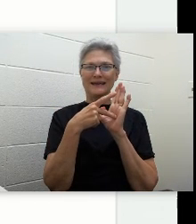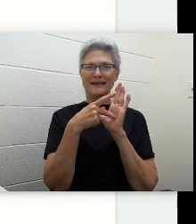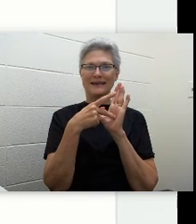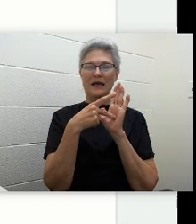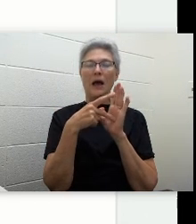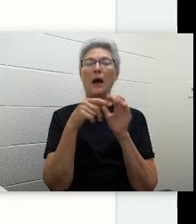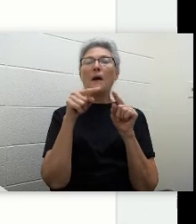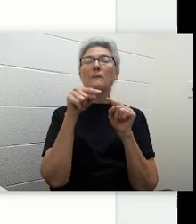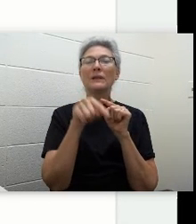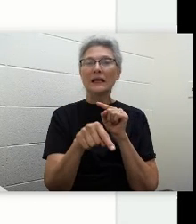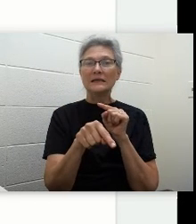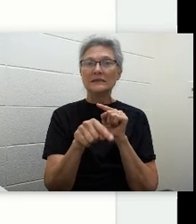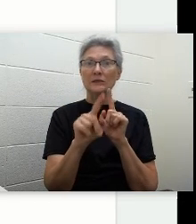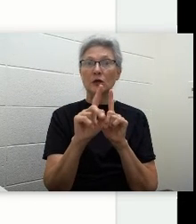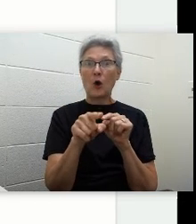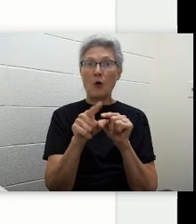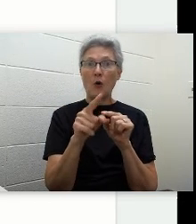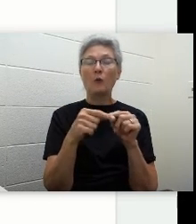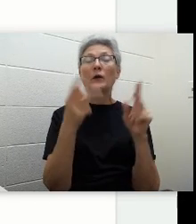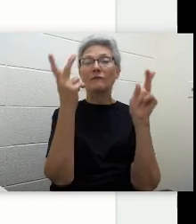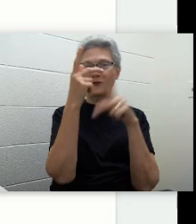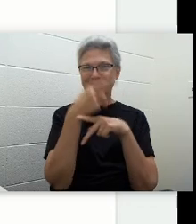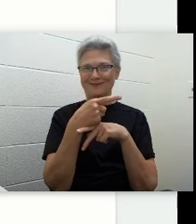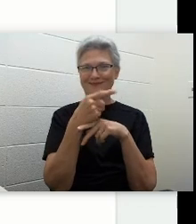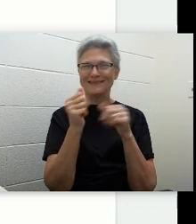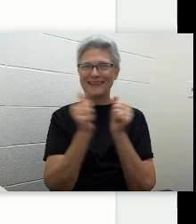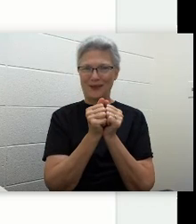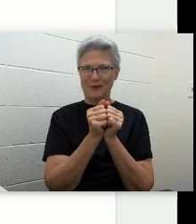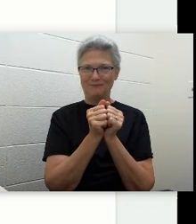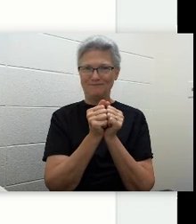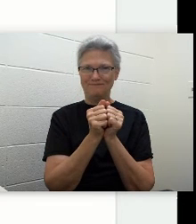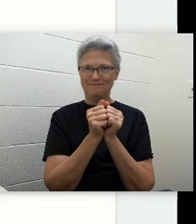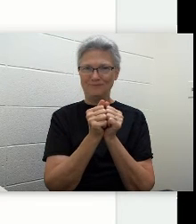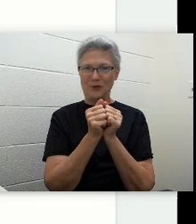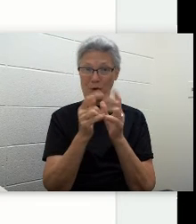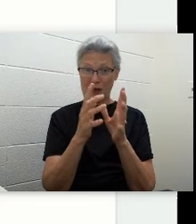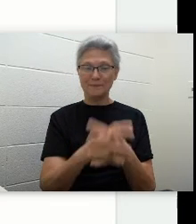resume, and we'll go ahead and solve together.